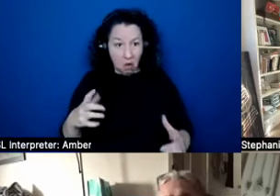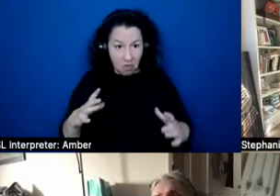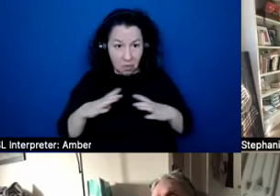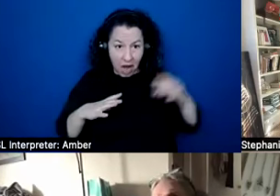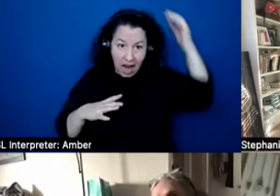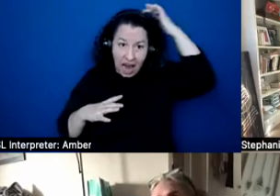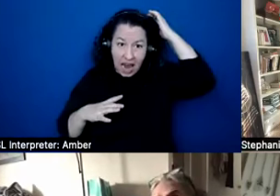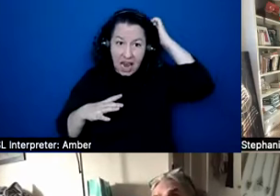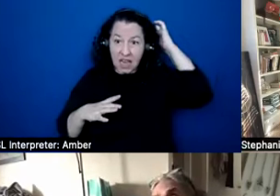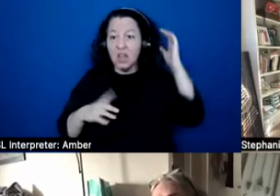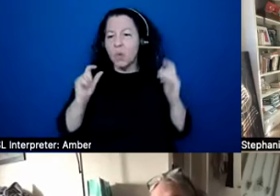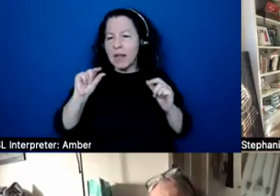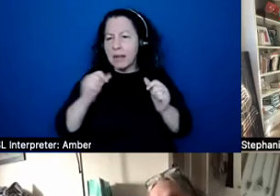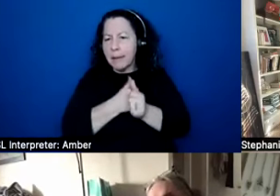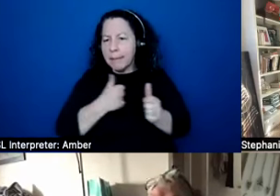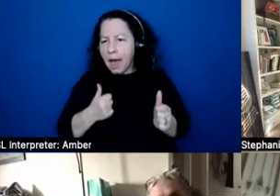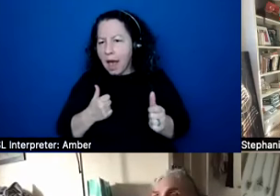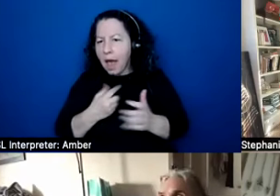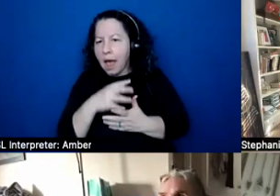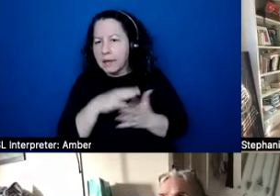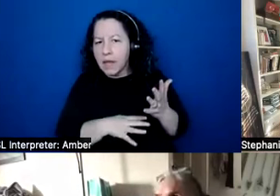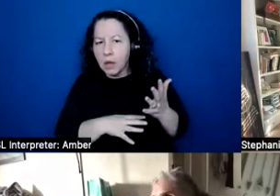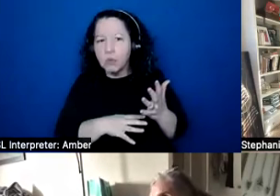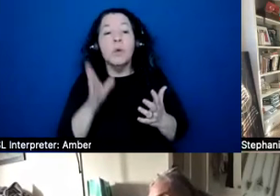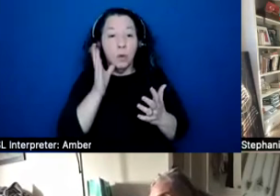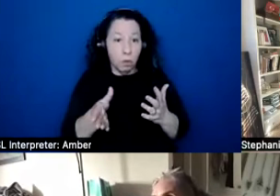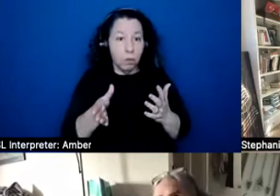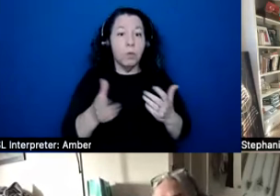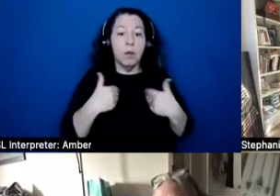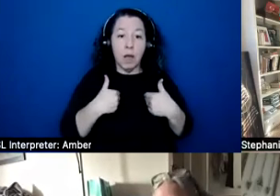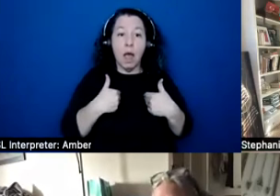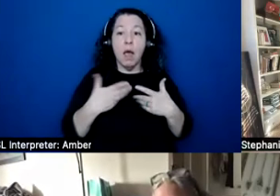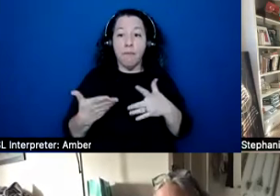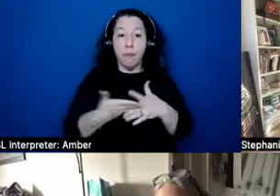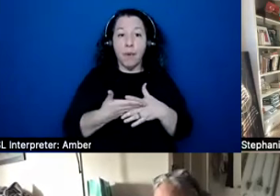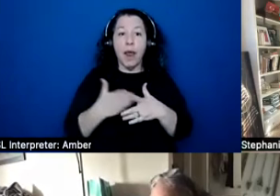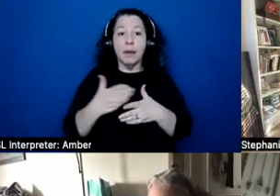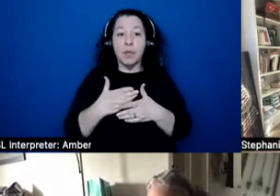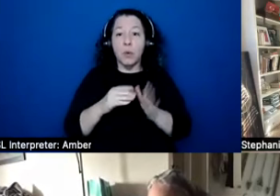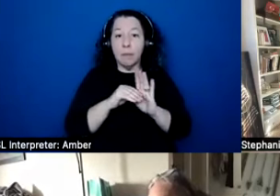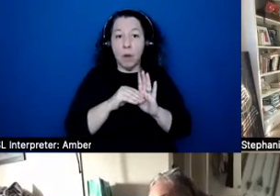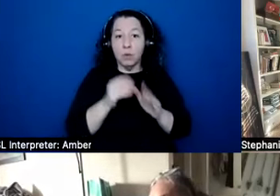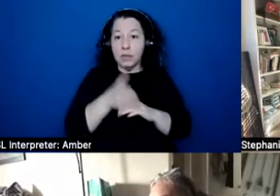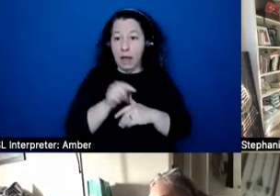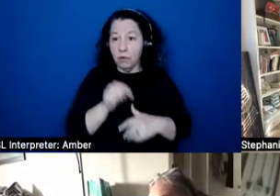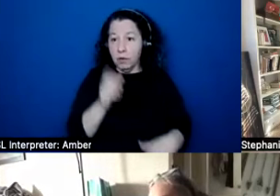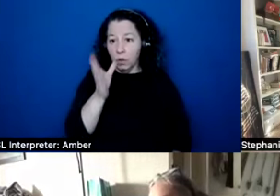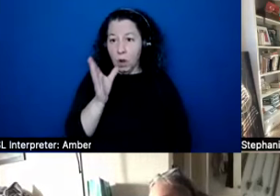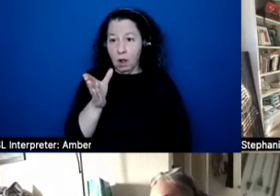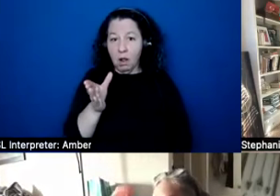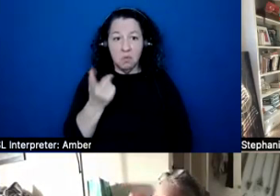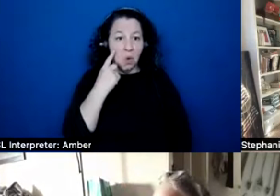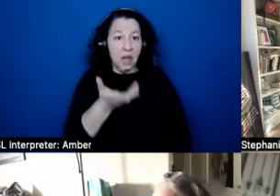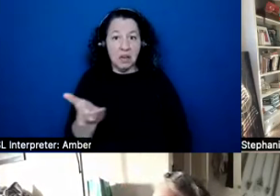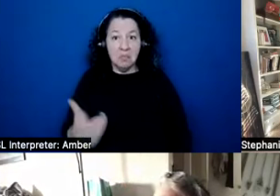going? We're running a little behind, and we will be taking another break in between modules after this. What is everybody